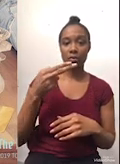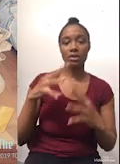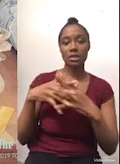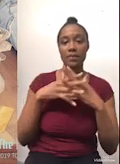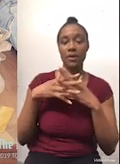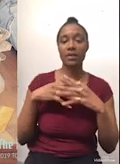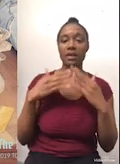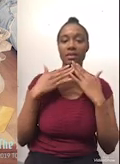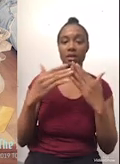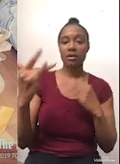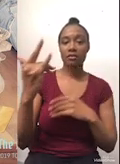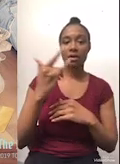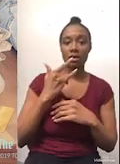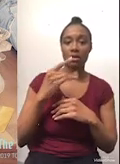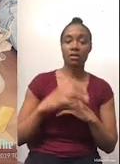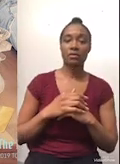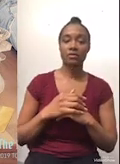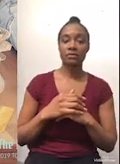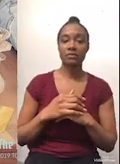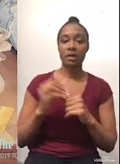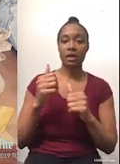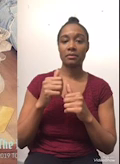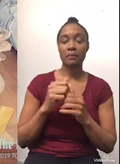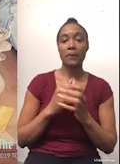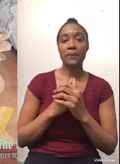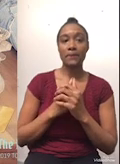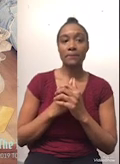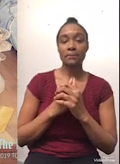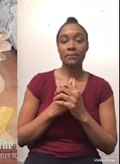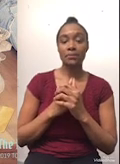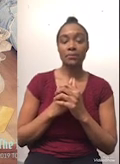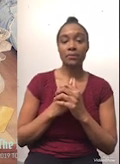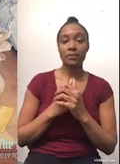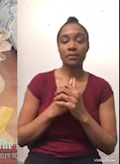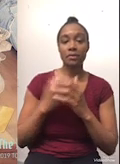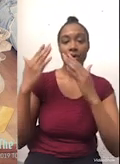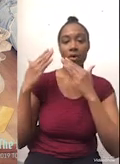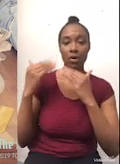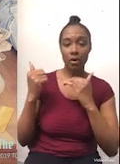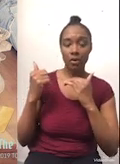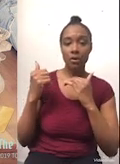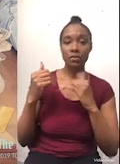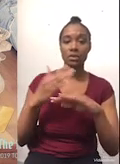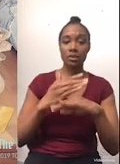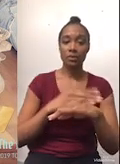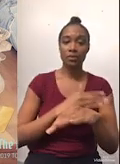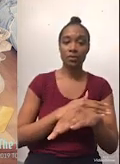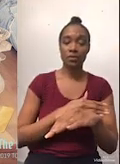so far away. Who will perform to repay you for the love you have shown us?